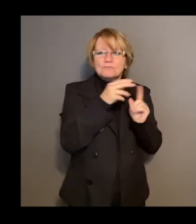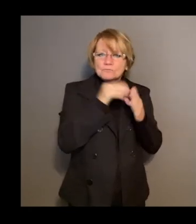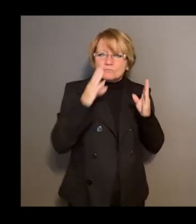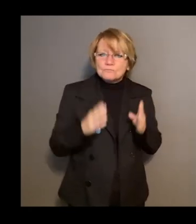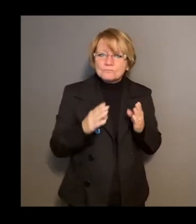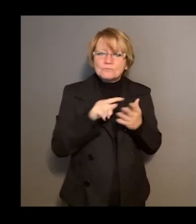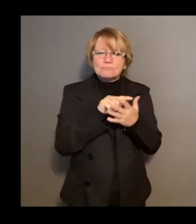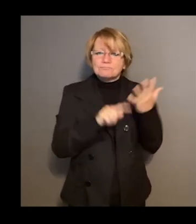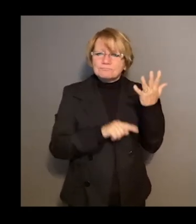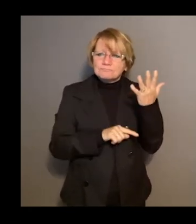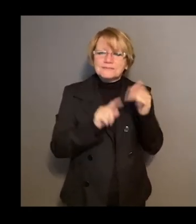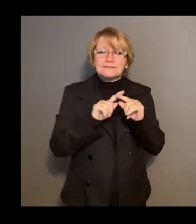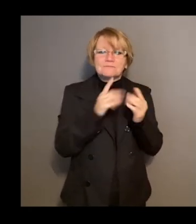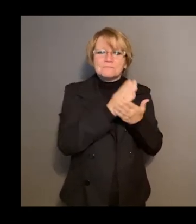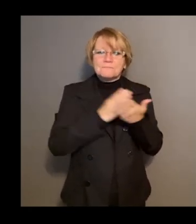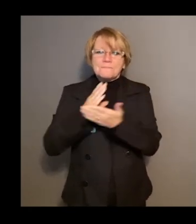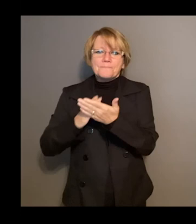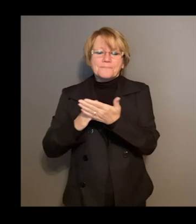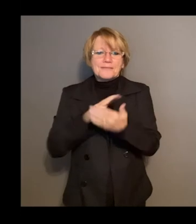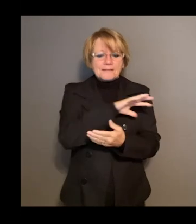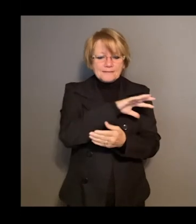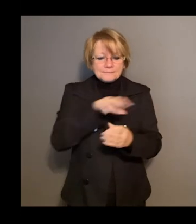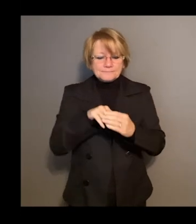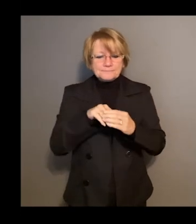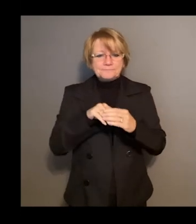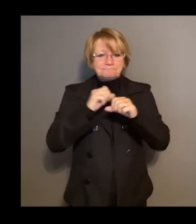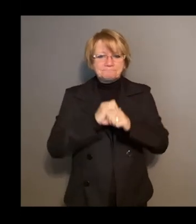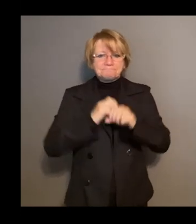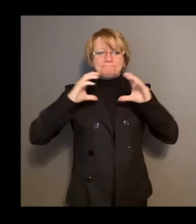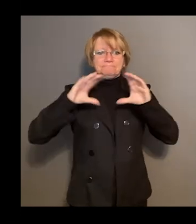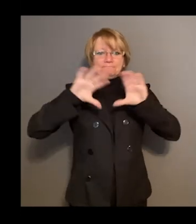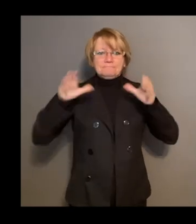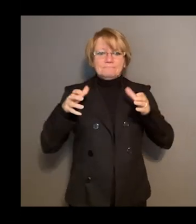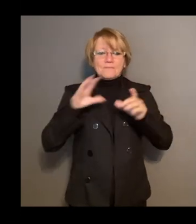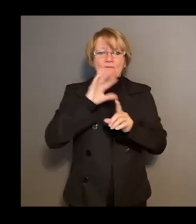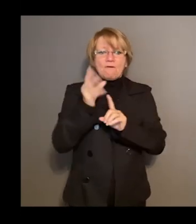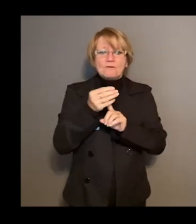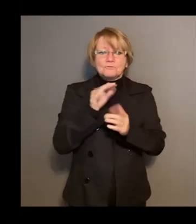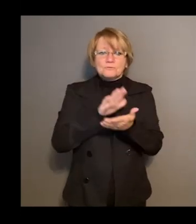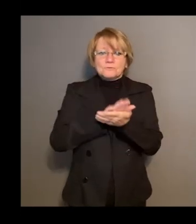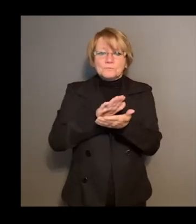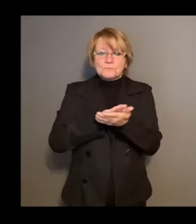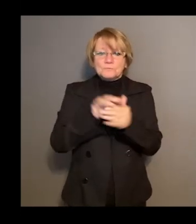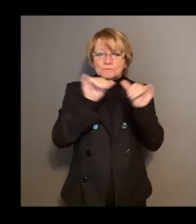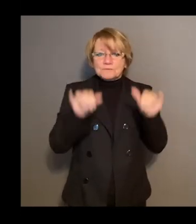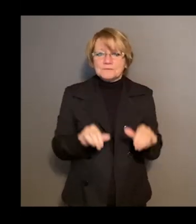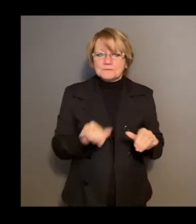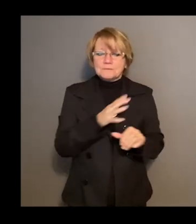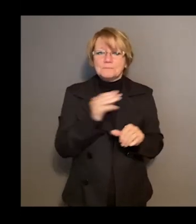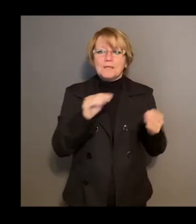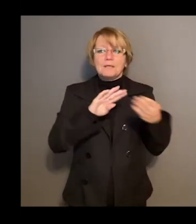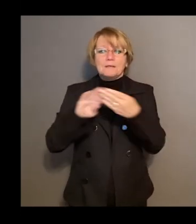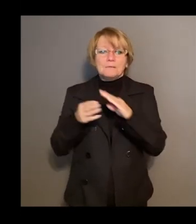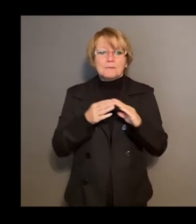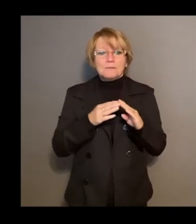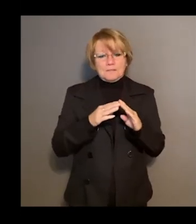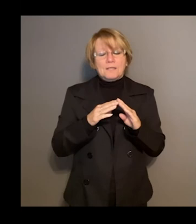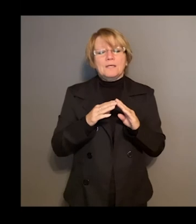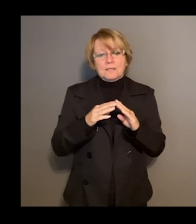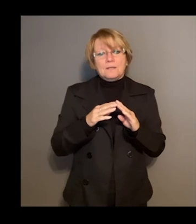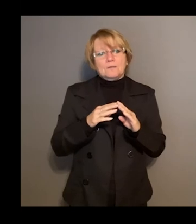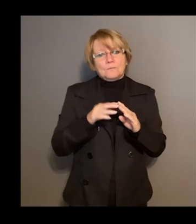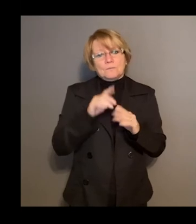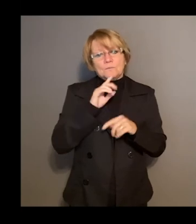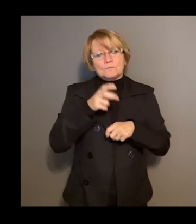equity, and all these different pieces that are part of our cultures and our school systems and our communities.